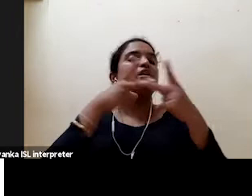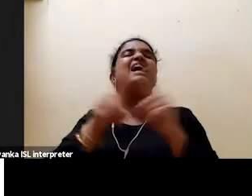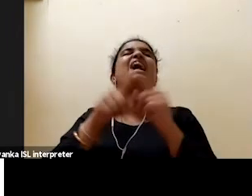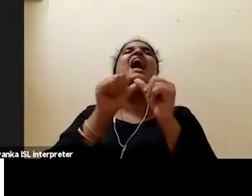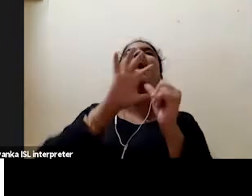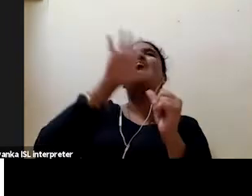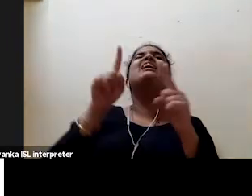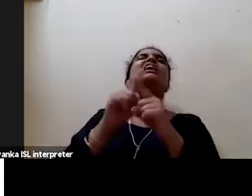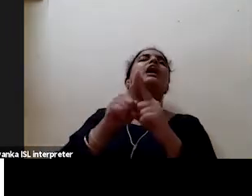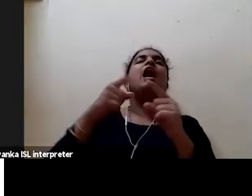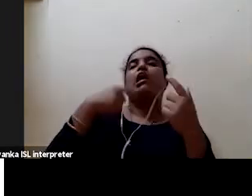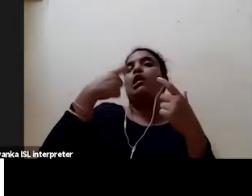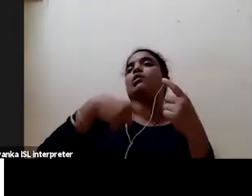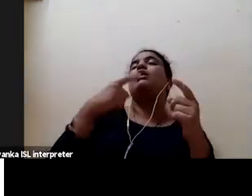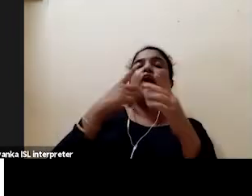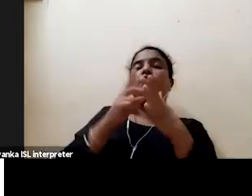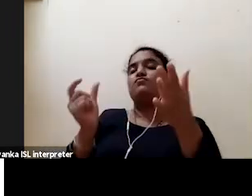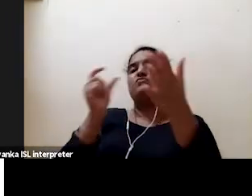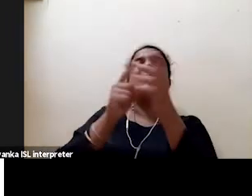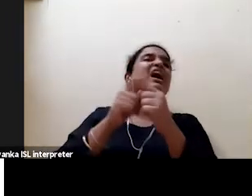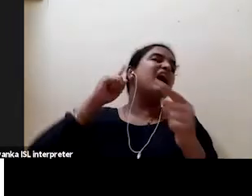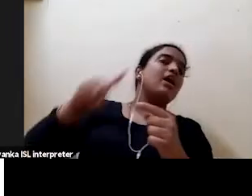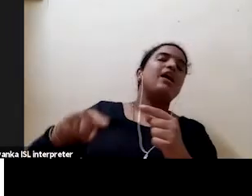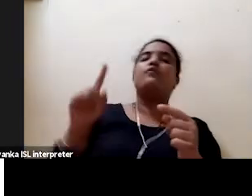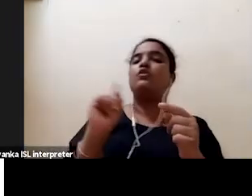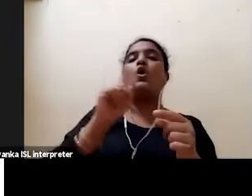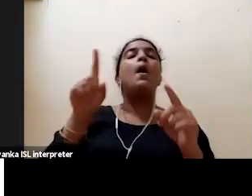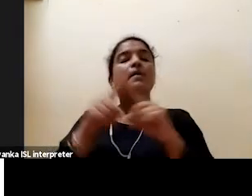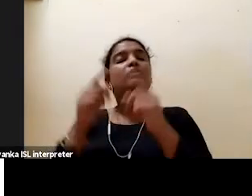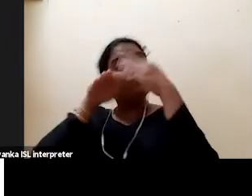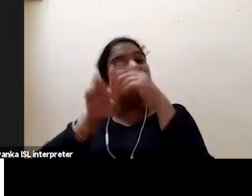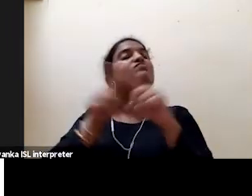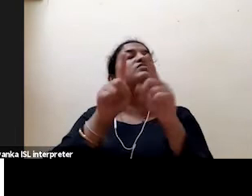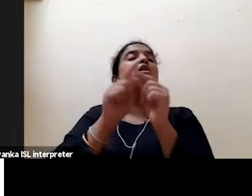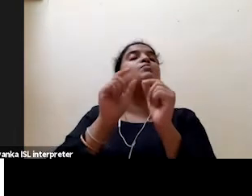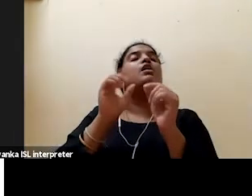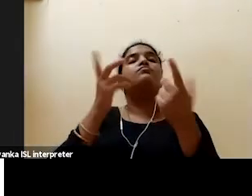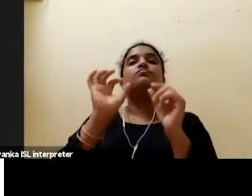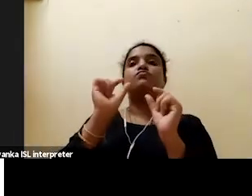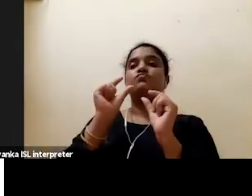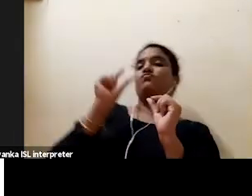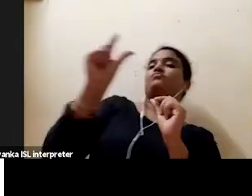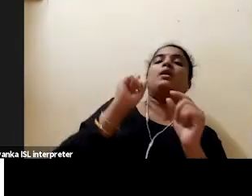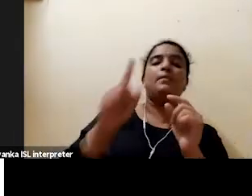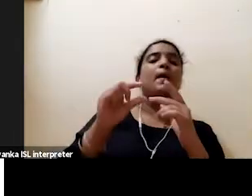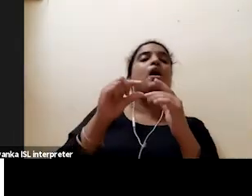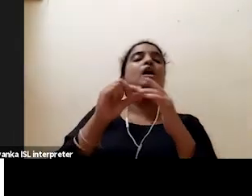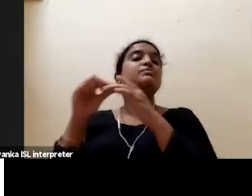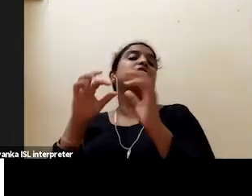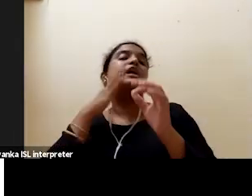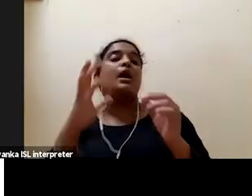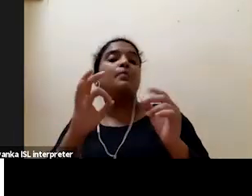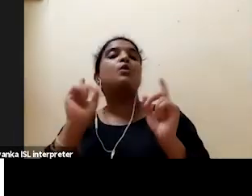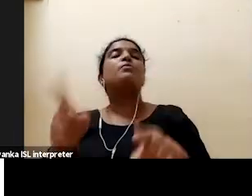our ignorance about a certain cuisine. Be very specific, and that actually shows that you have put in your effort to